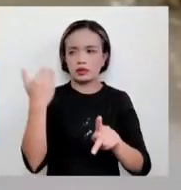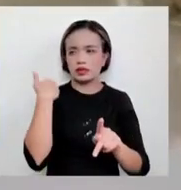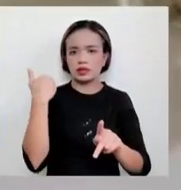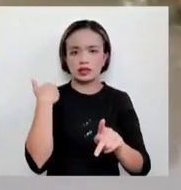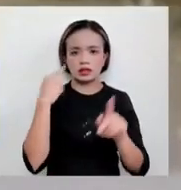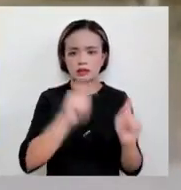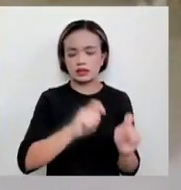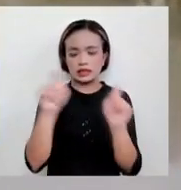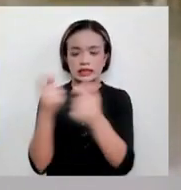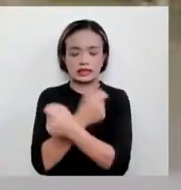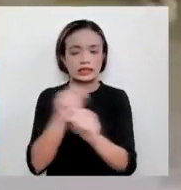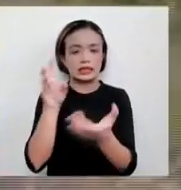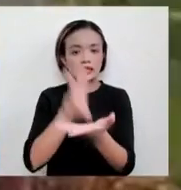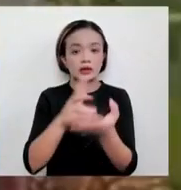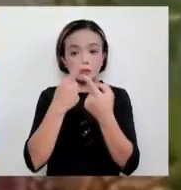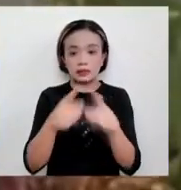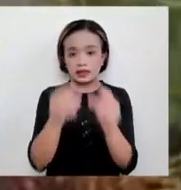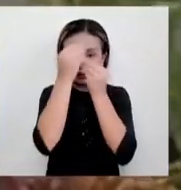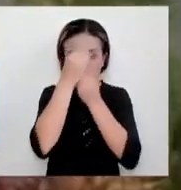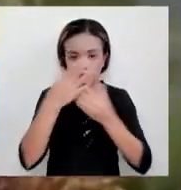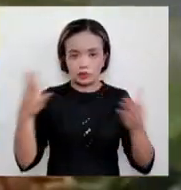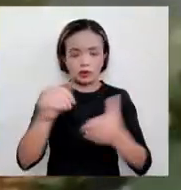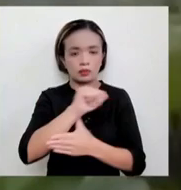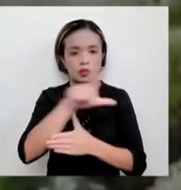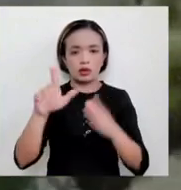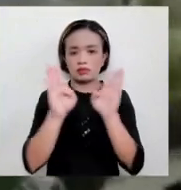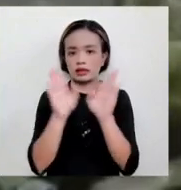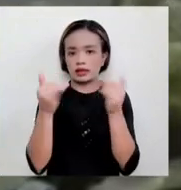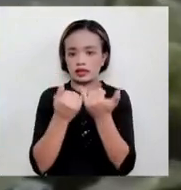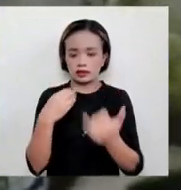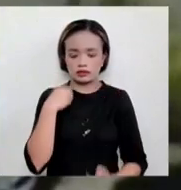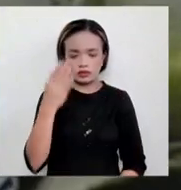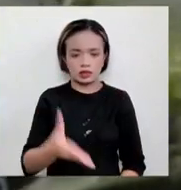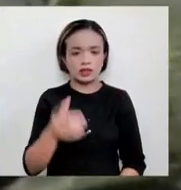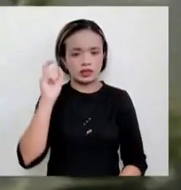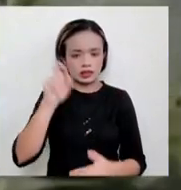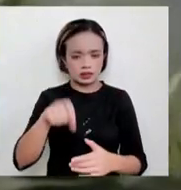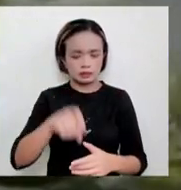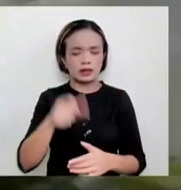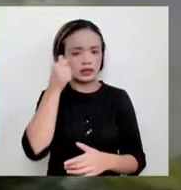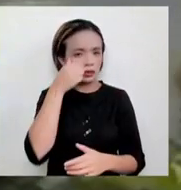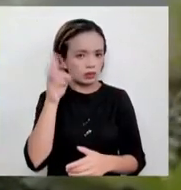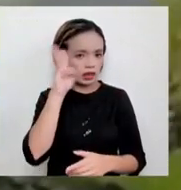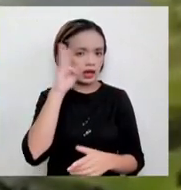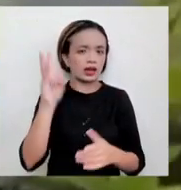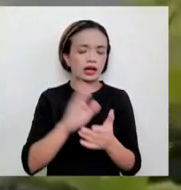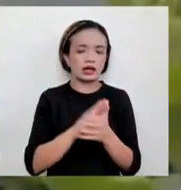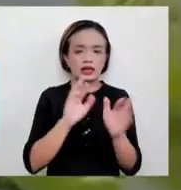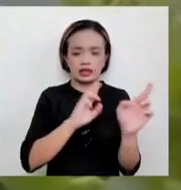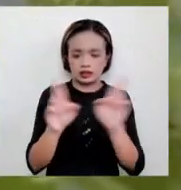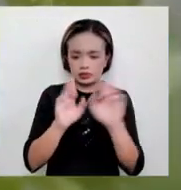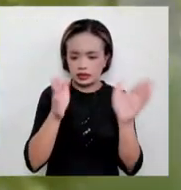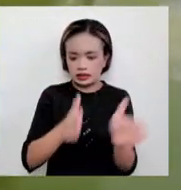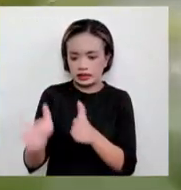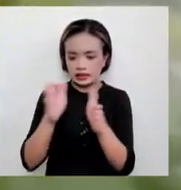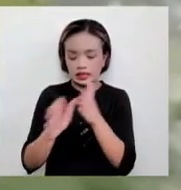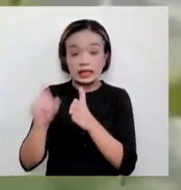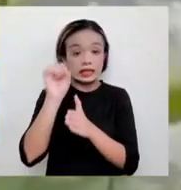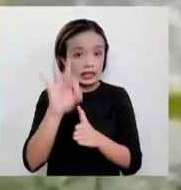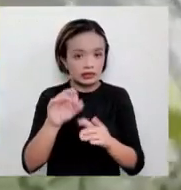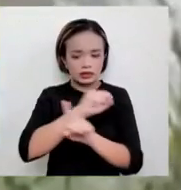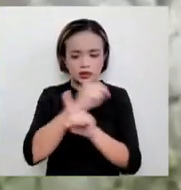have notified all village officials to be alert and prepared to evacuate the residents if the situation